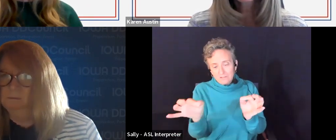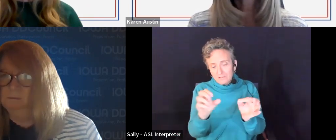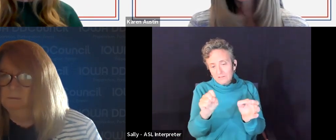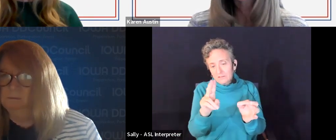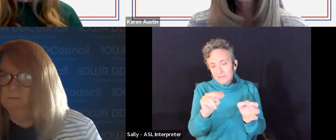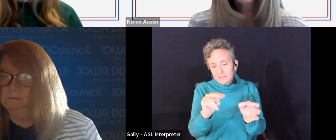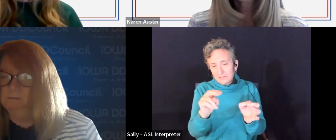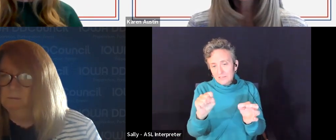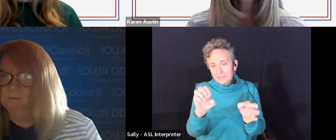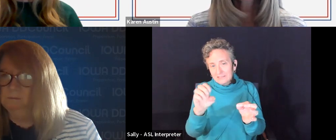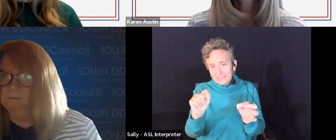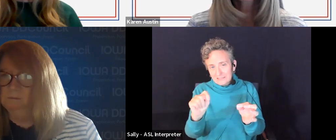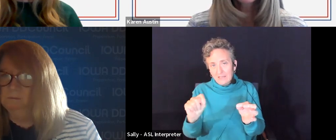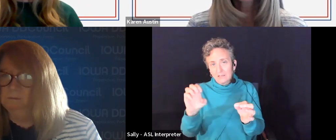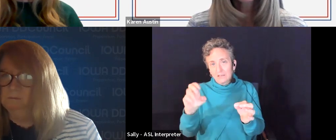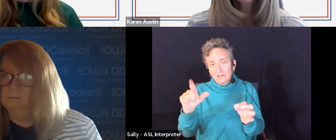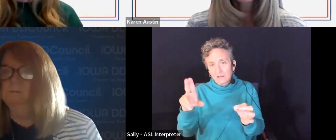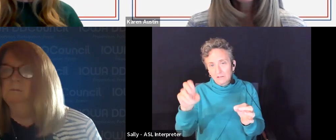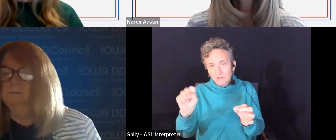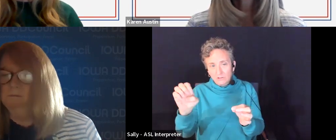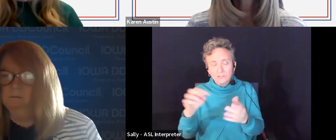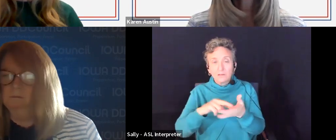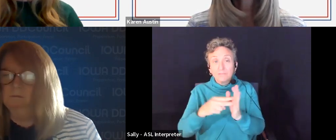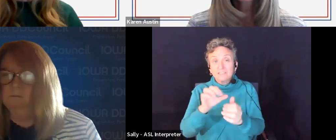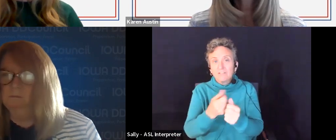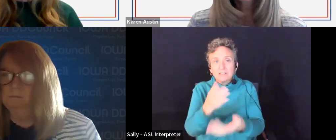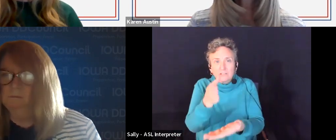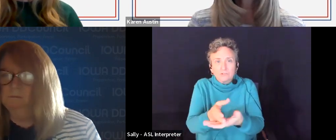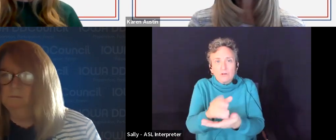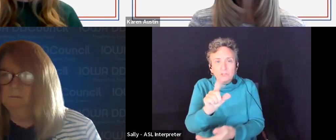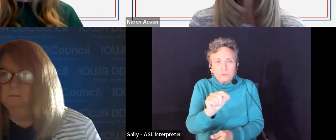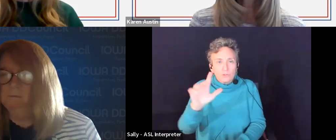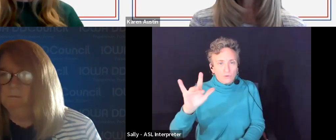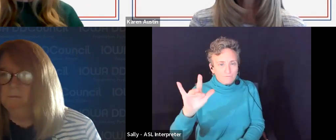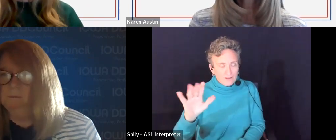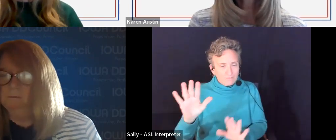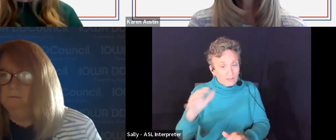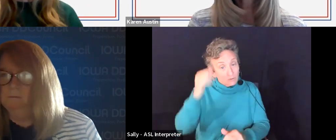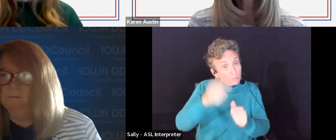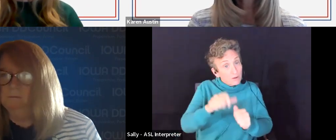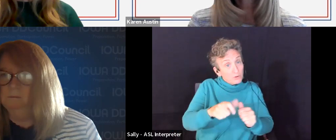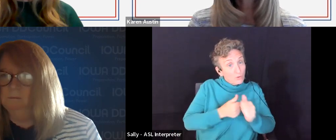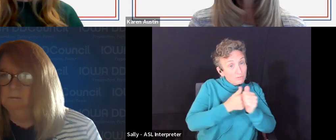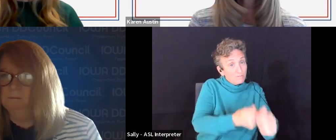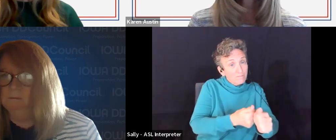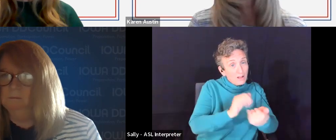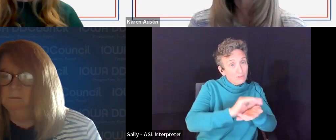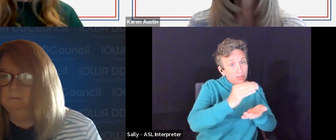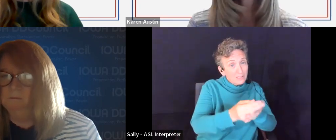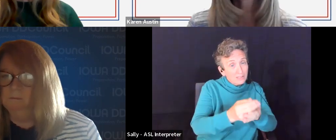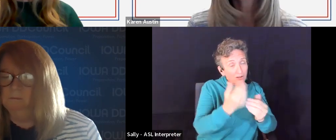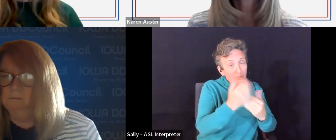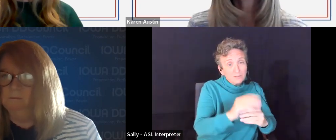does sunset in 2025, which means, and again, remember, you have to go by those income limits. You can't move more